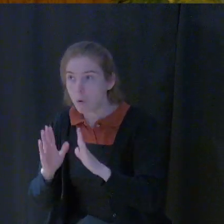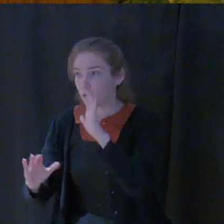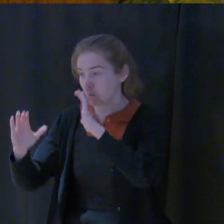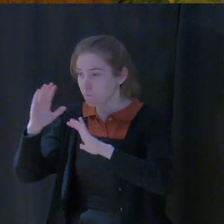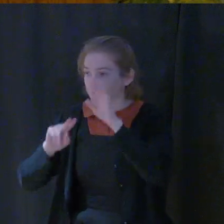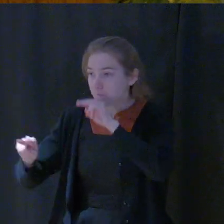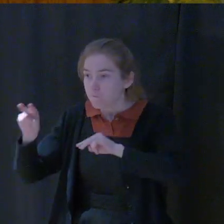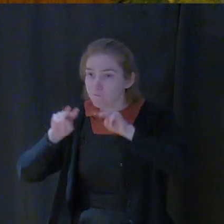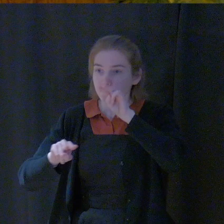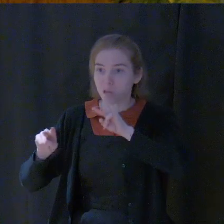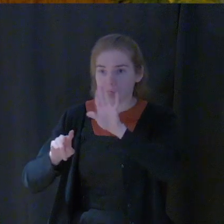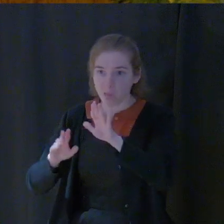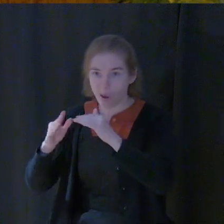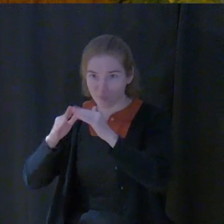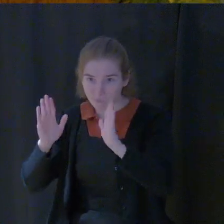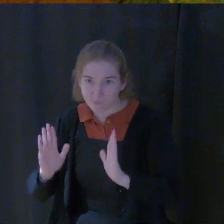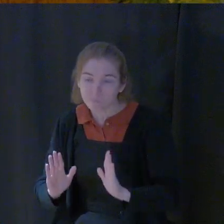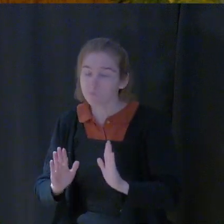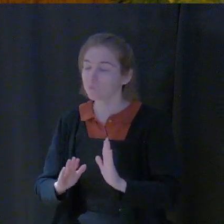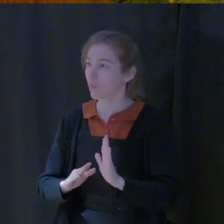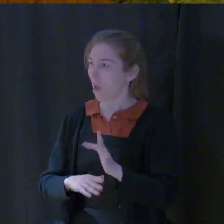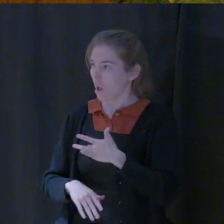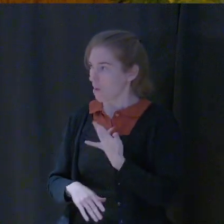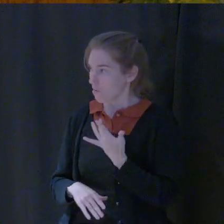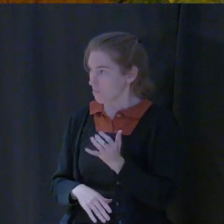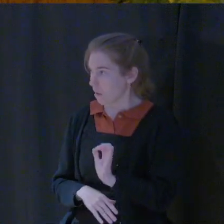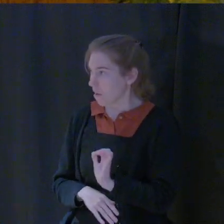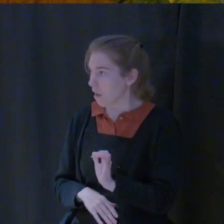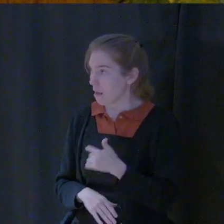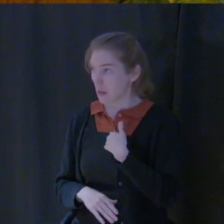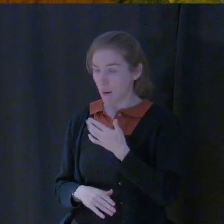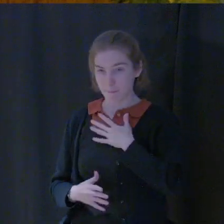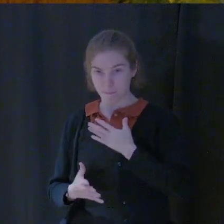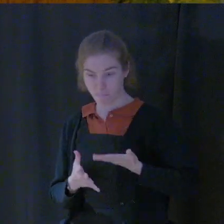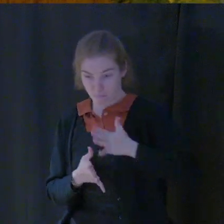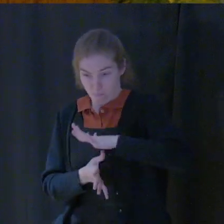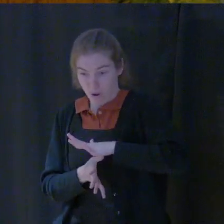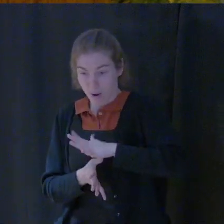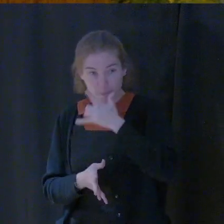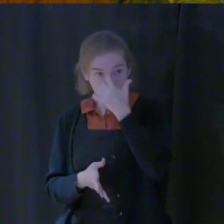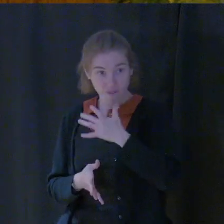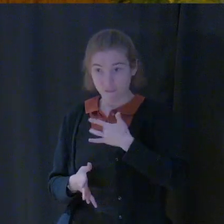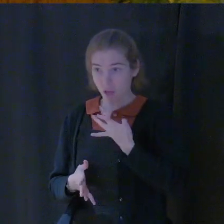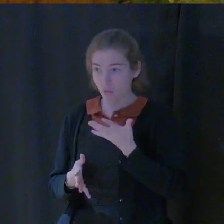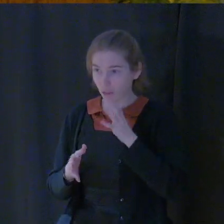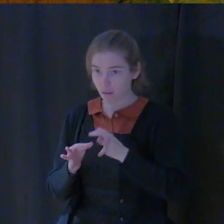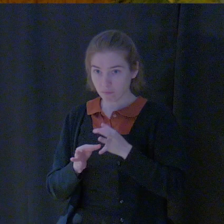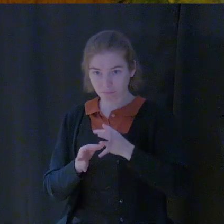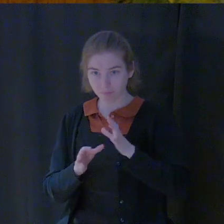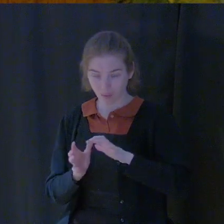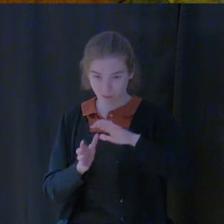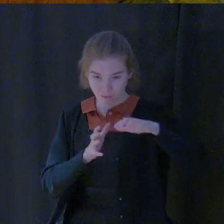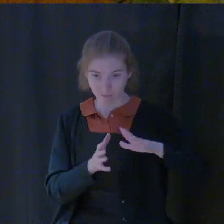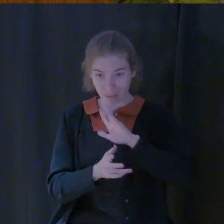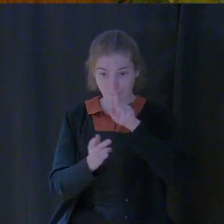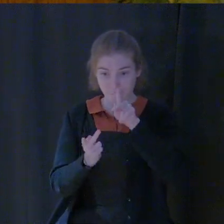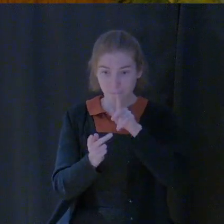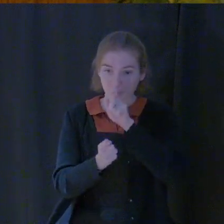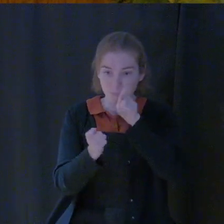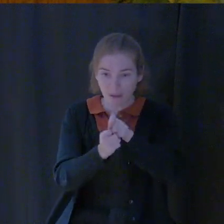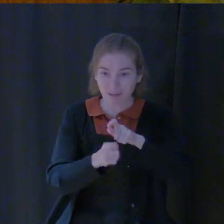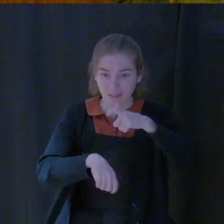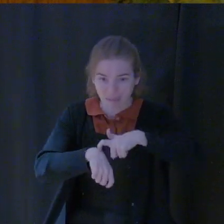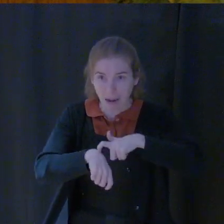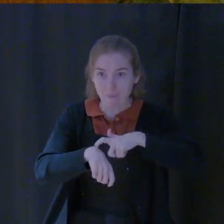their property. And I feel it's a priority to me because I feel they have set aside time for me. I need to be